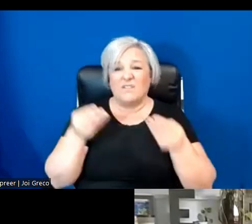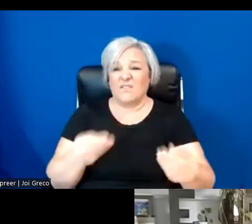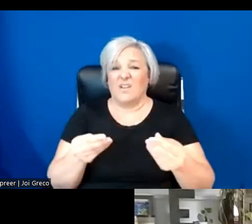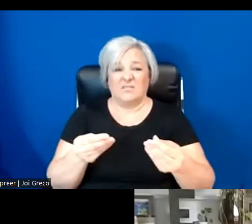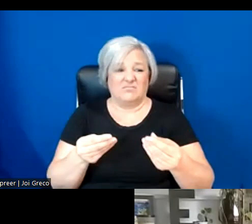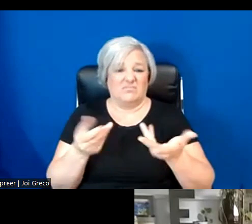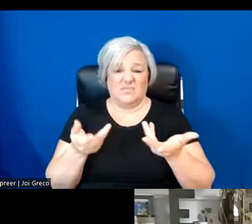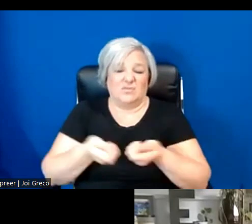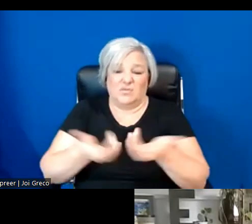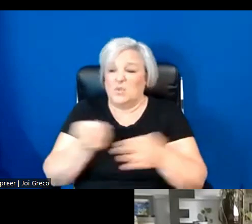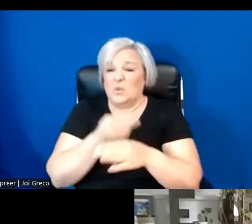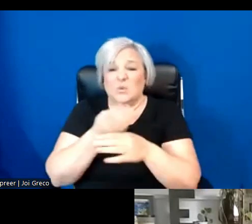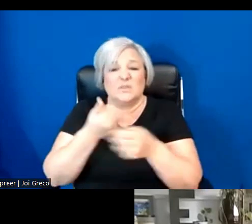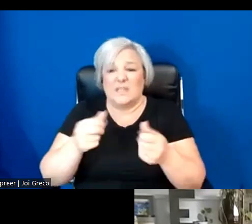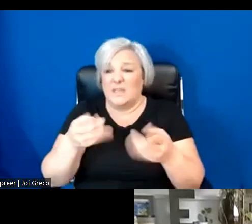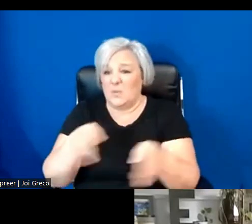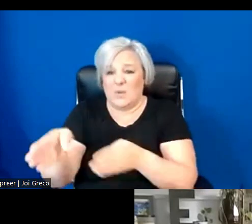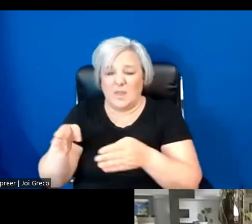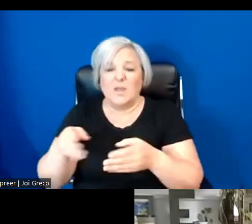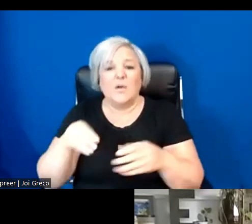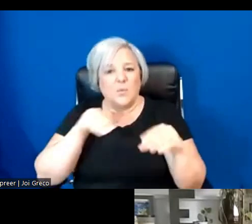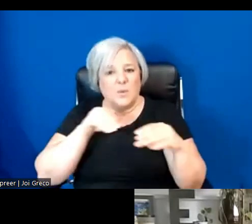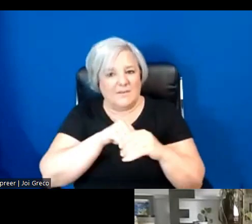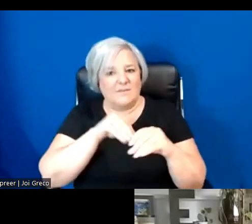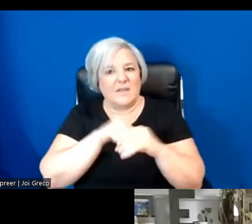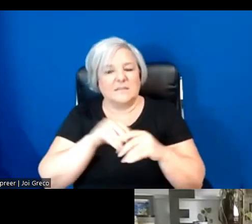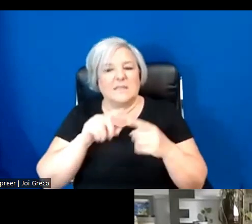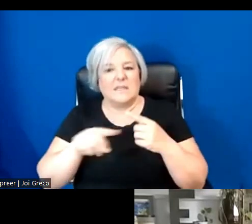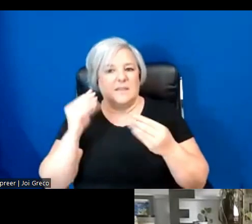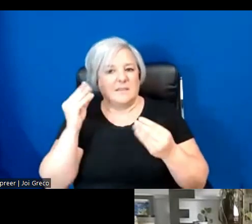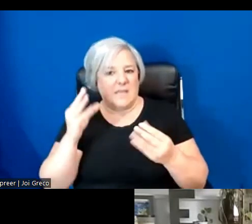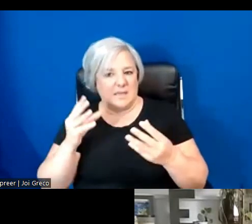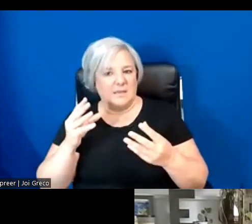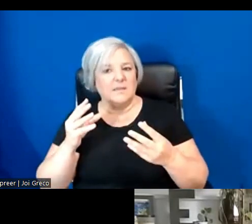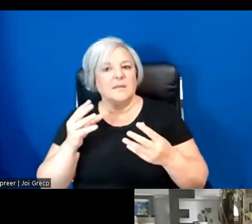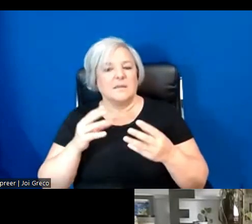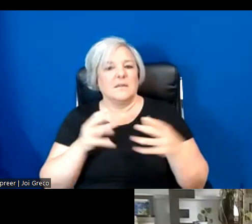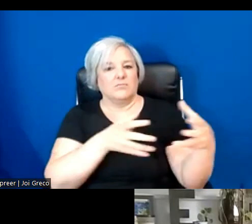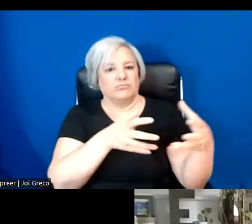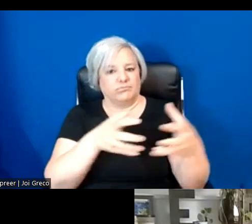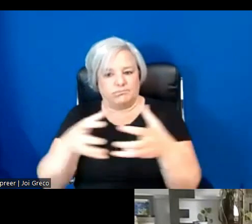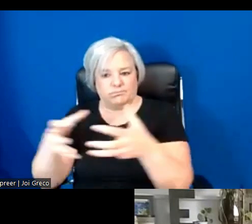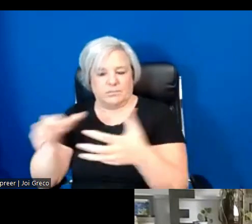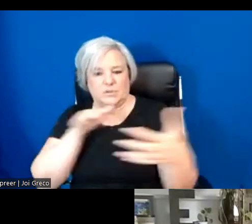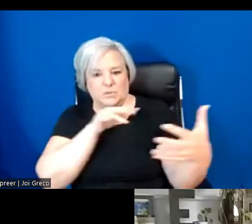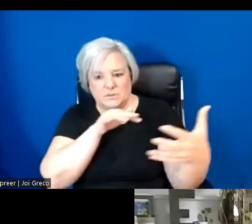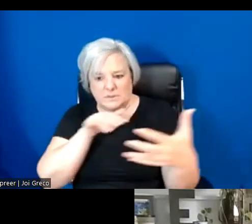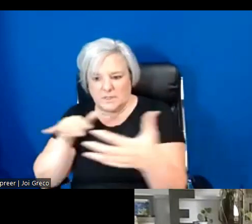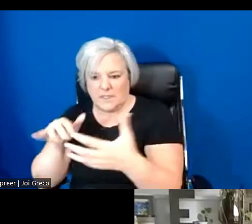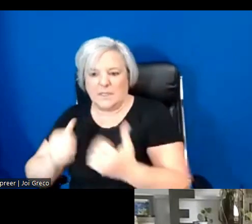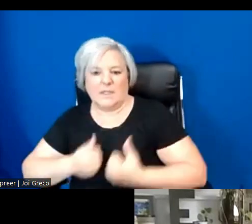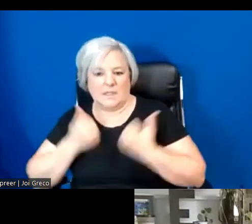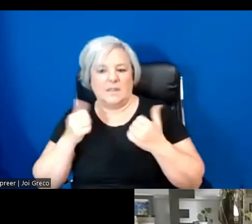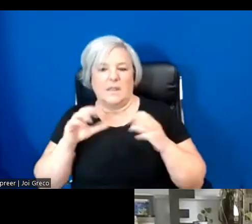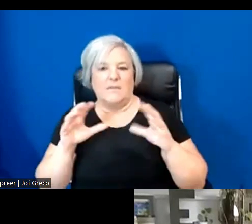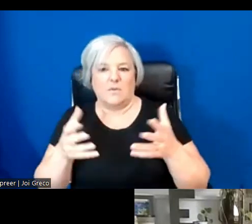we want, we were allowed to invest those into building our data infrastructure to build longitudinal data to help us understand a life course.